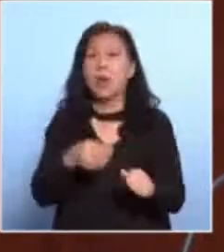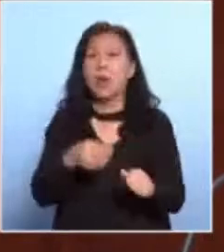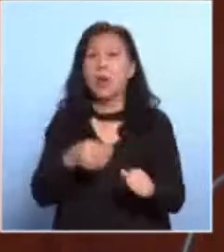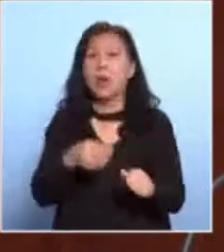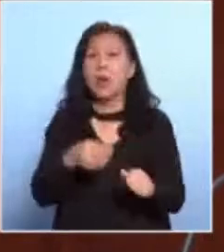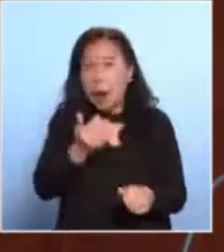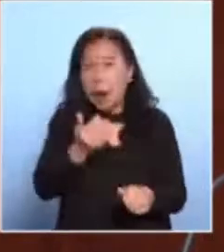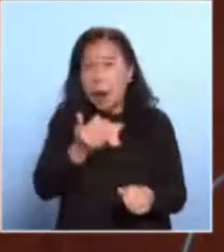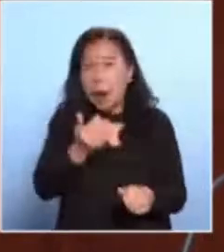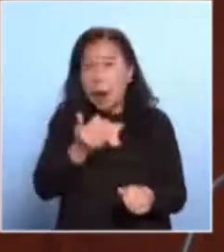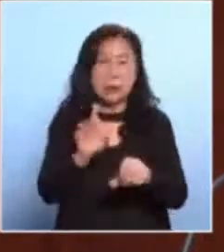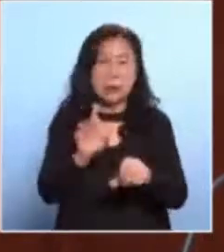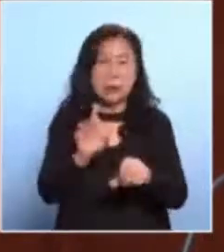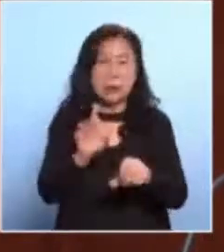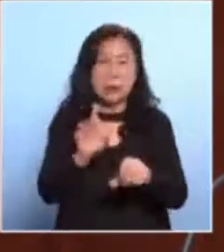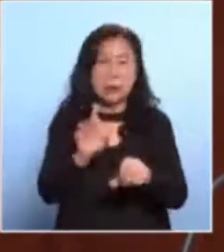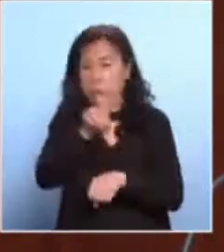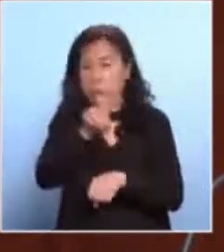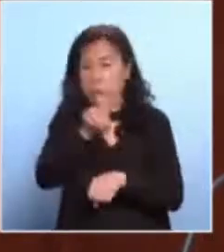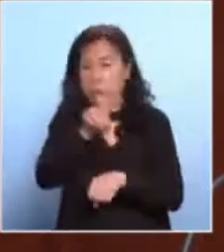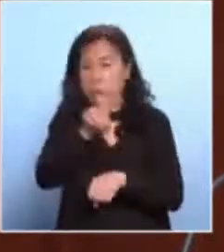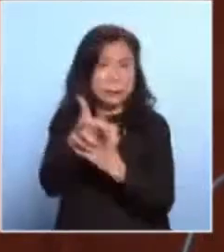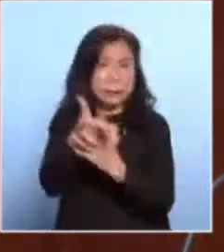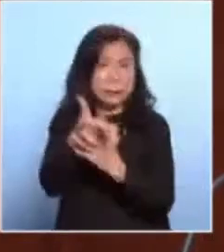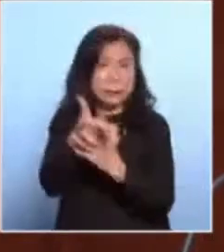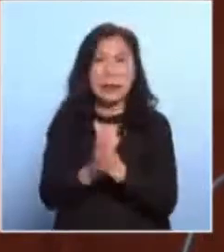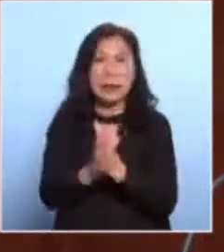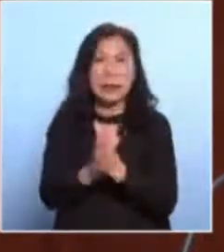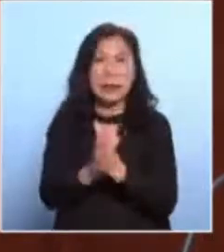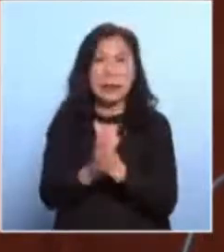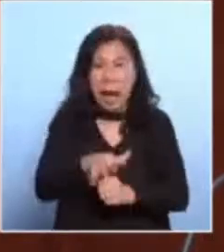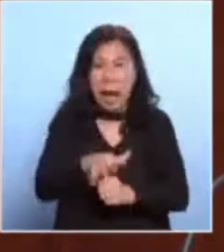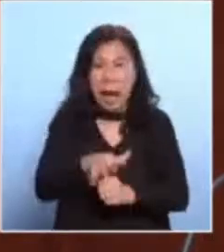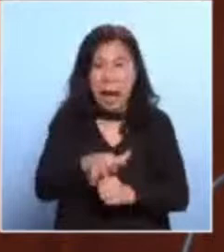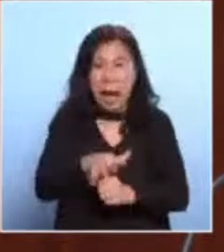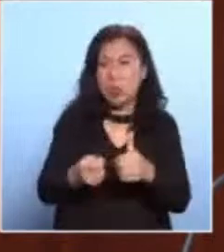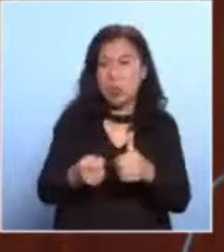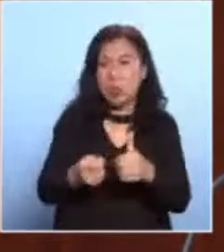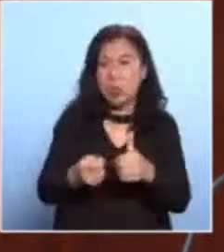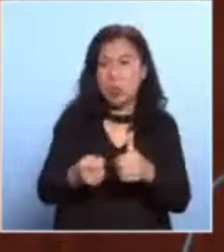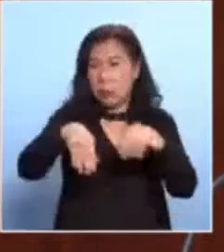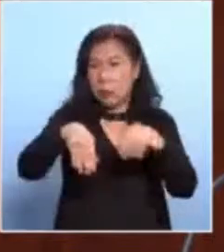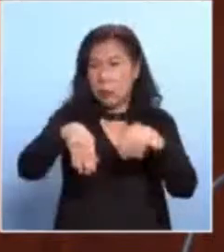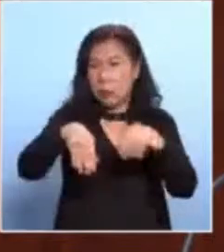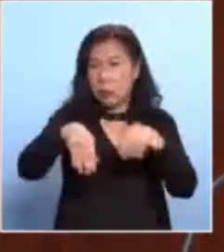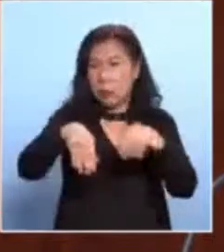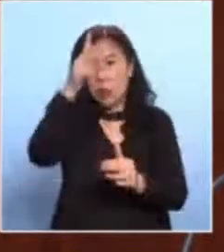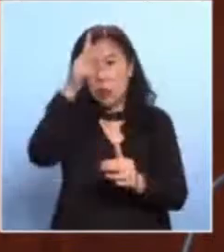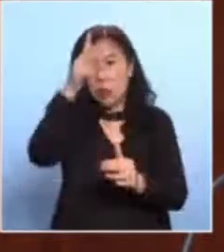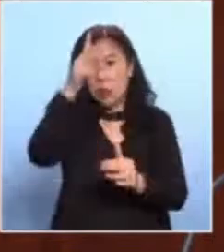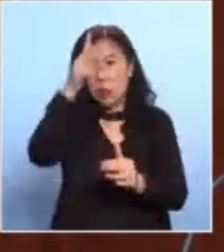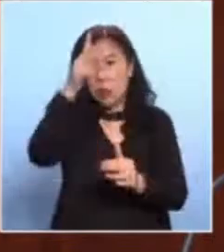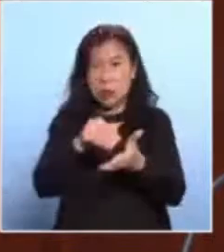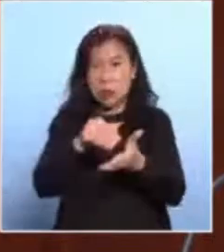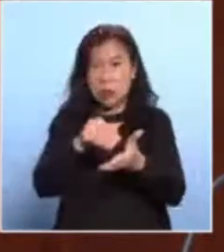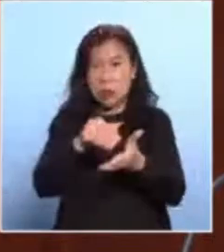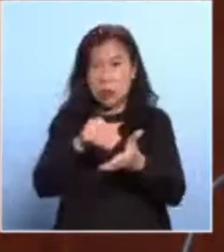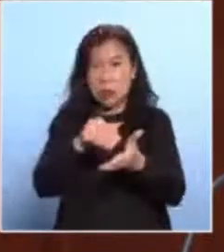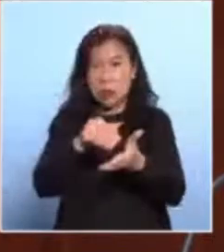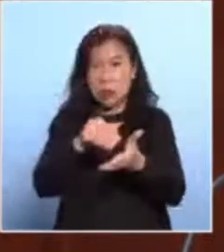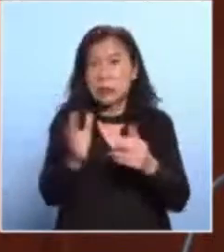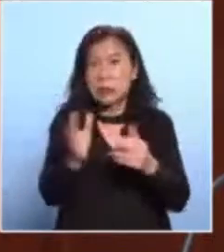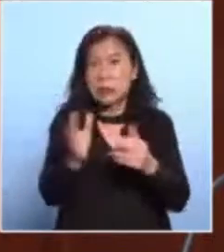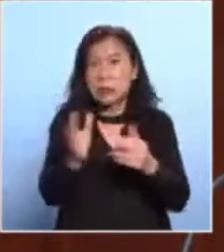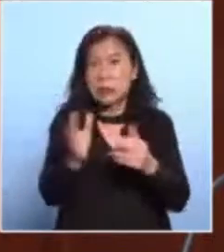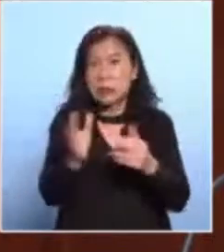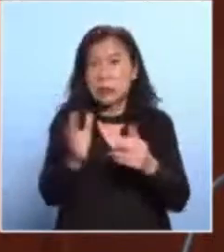intervention into child abuse cases. The government will provide training for mandated reporters and draw up